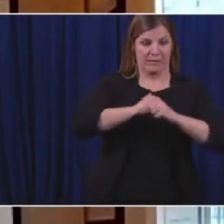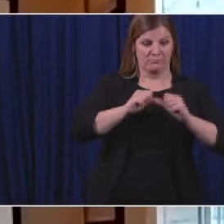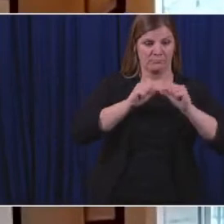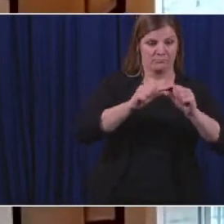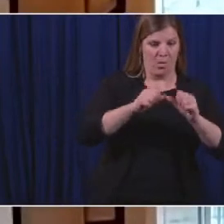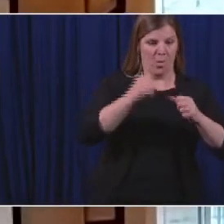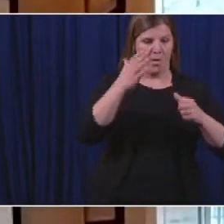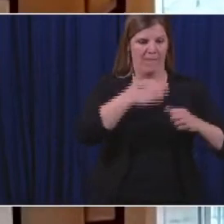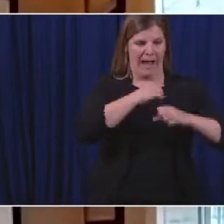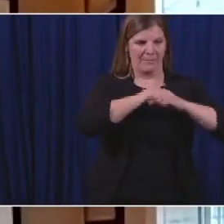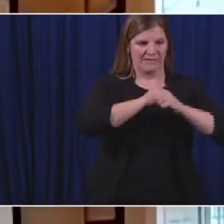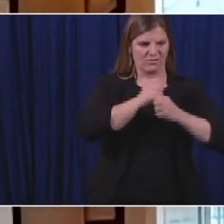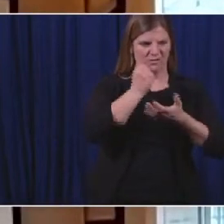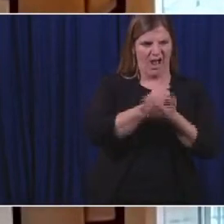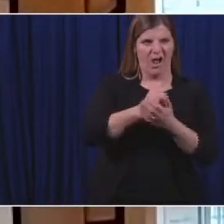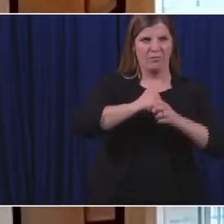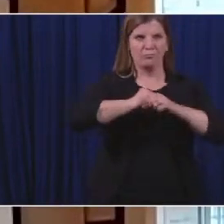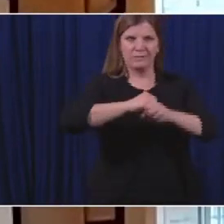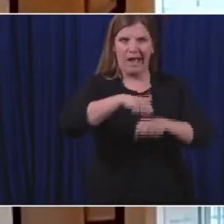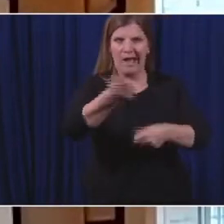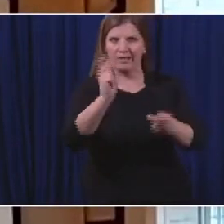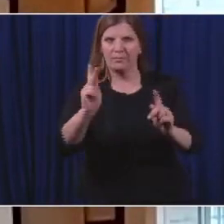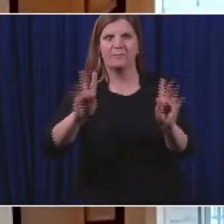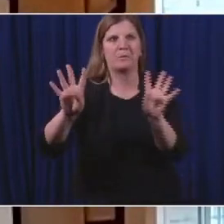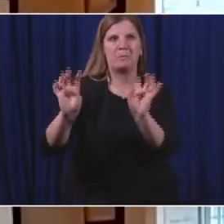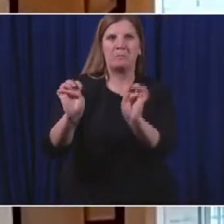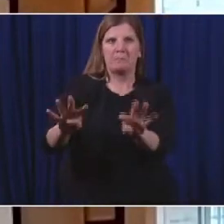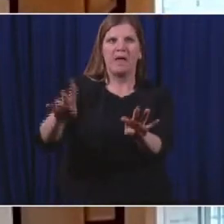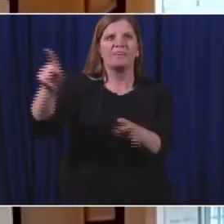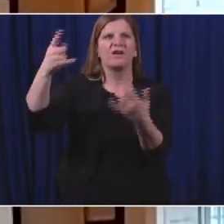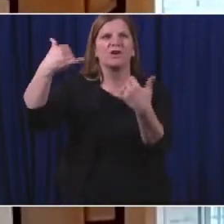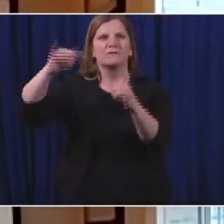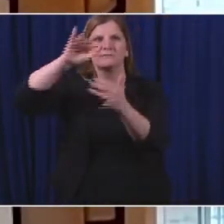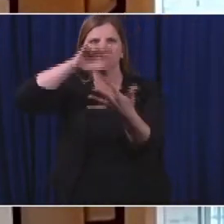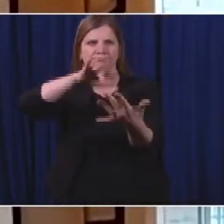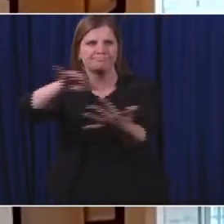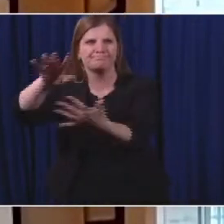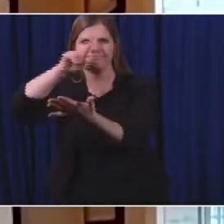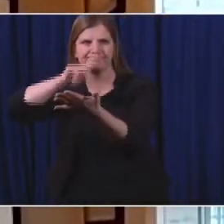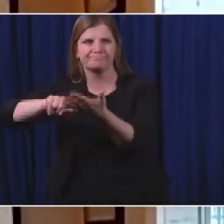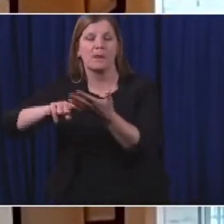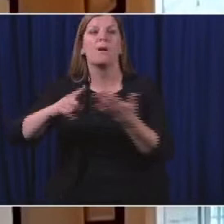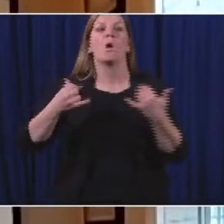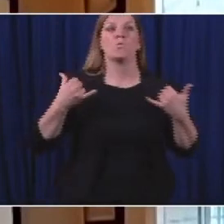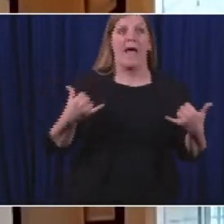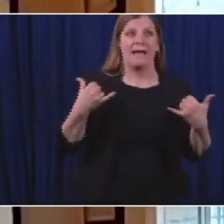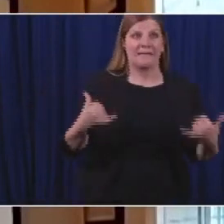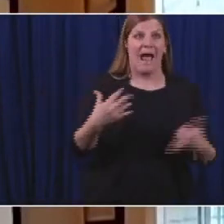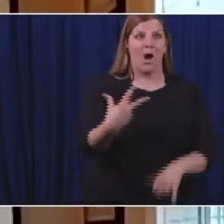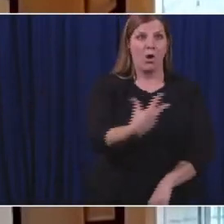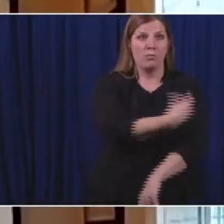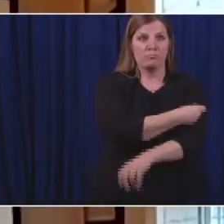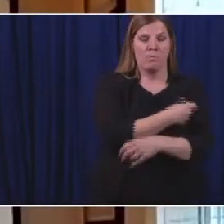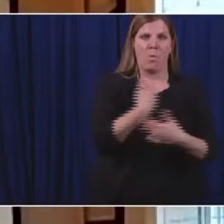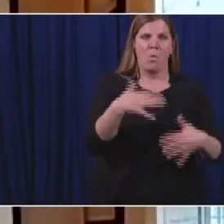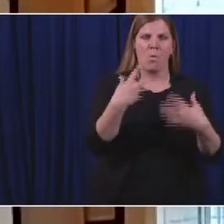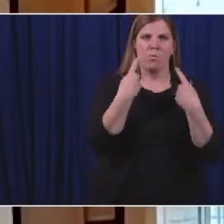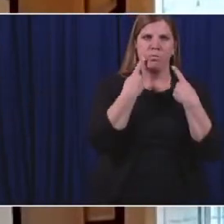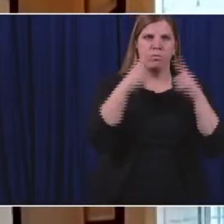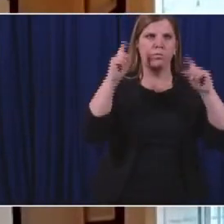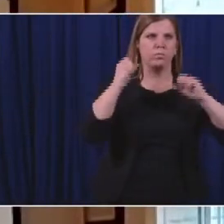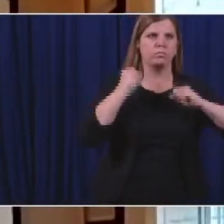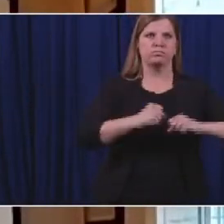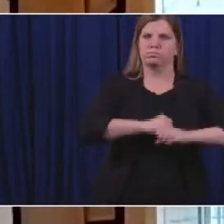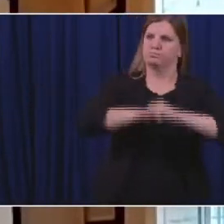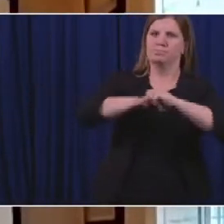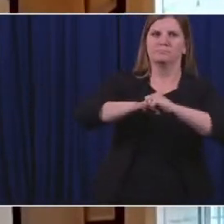very optimistic about the prospects for it, just given how effective it has demonstrated itself to be